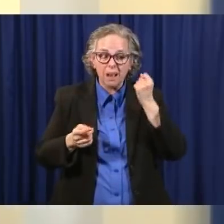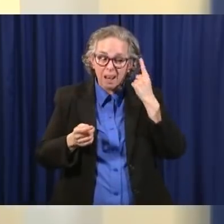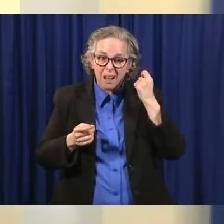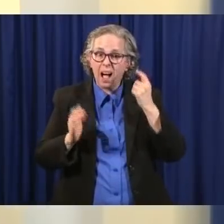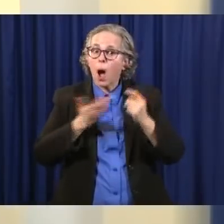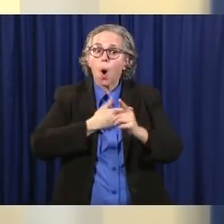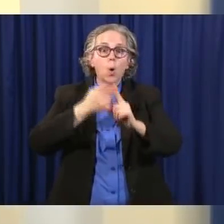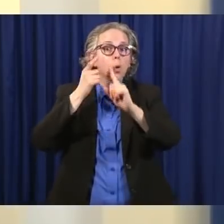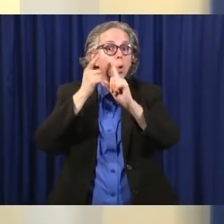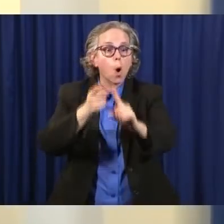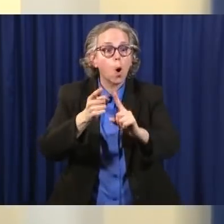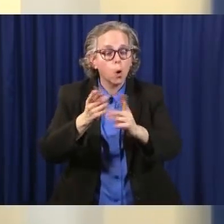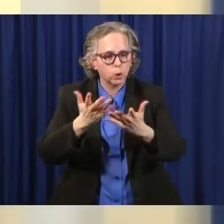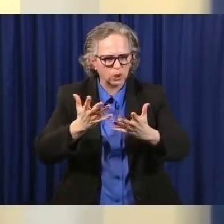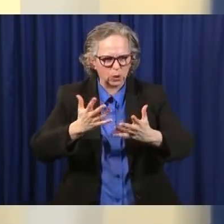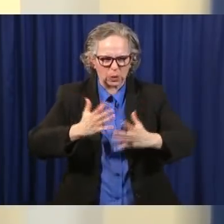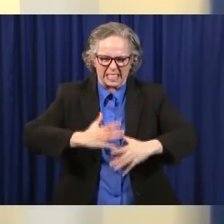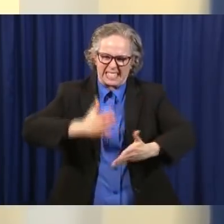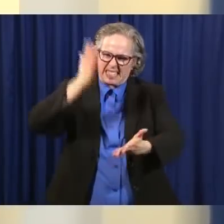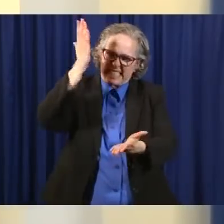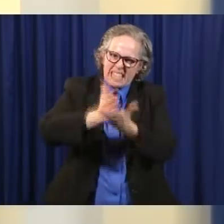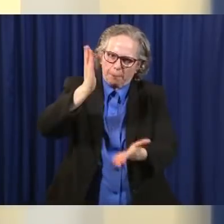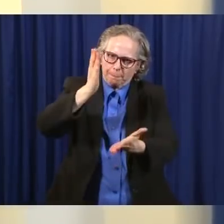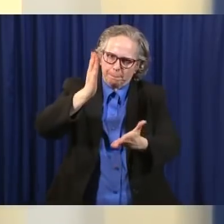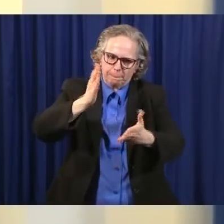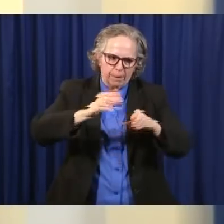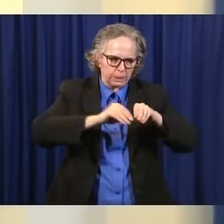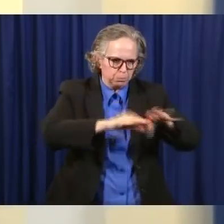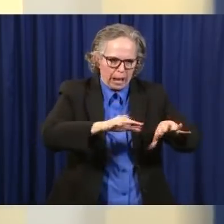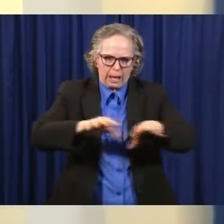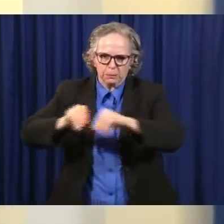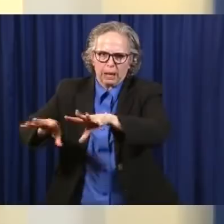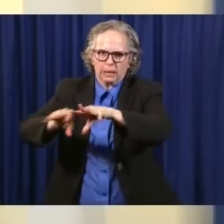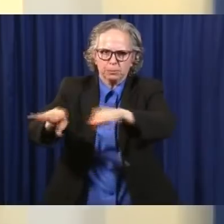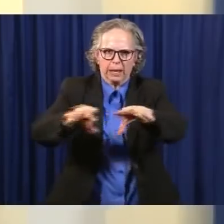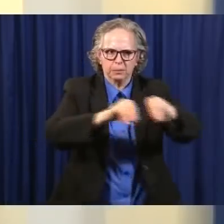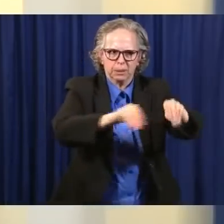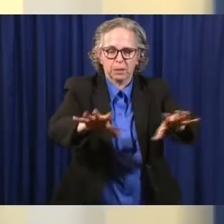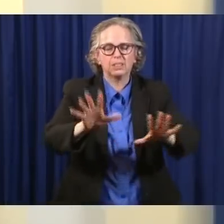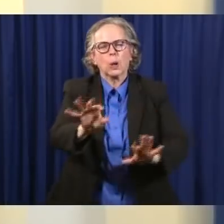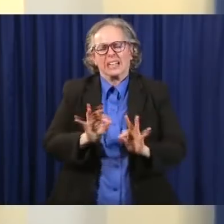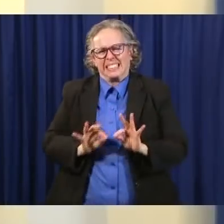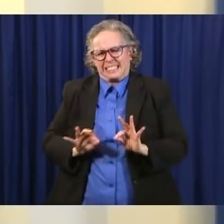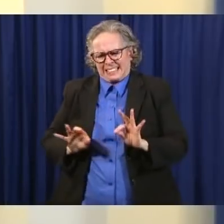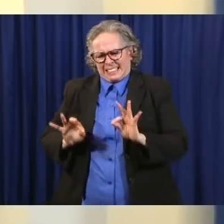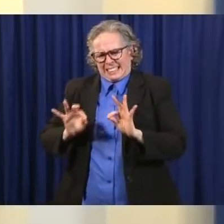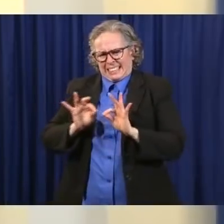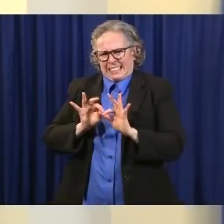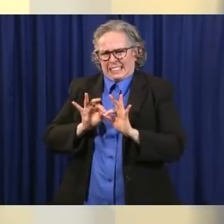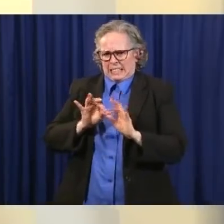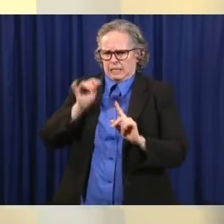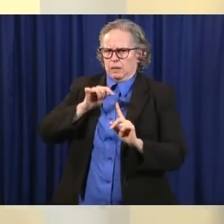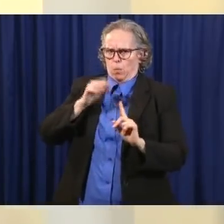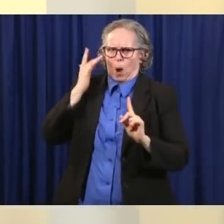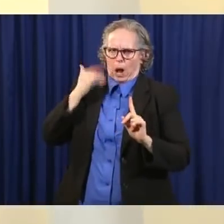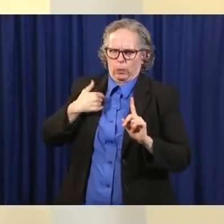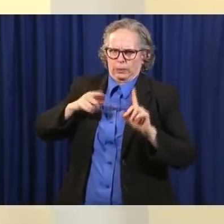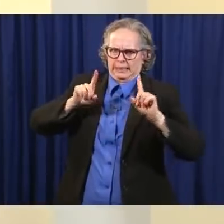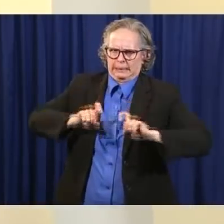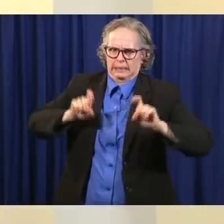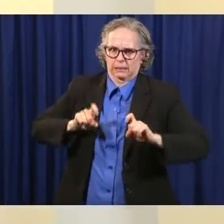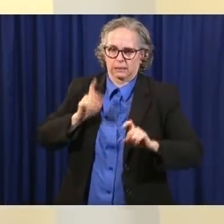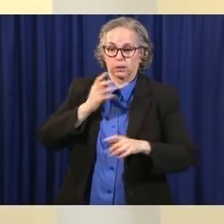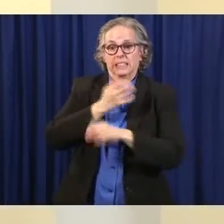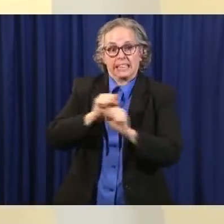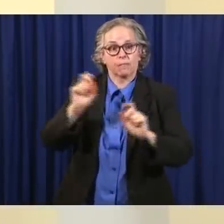our spread of disease. And testing is just crucial for that. The way we will save lives in Ohio as we all